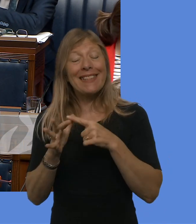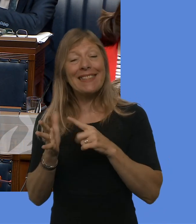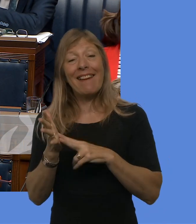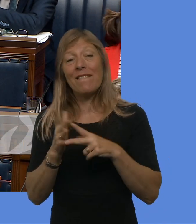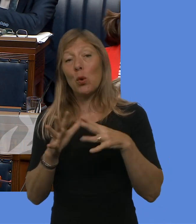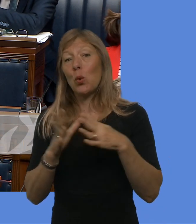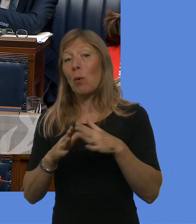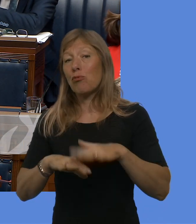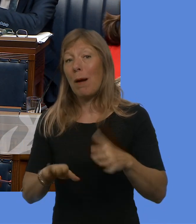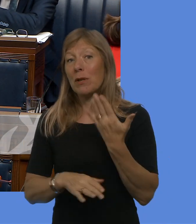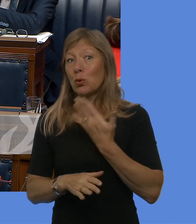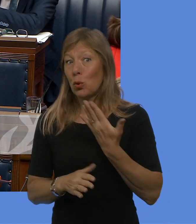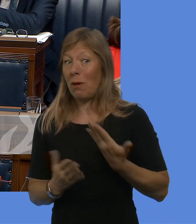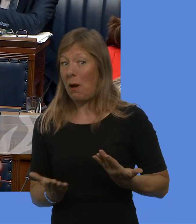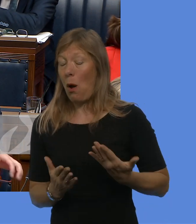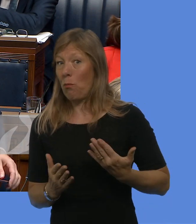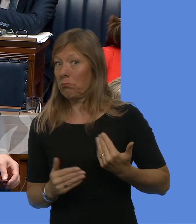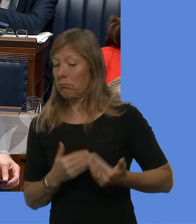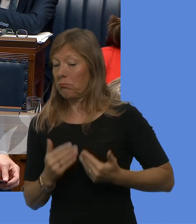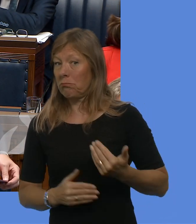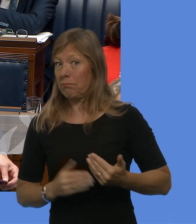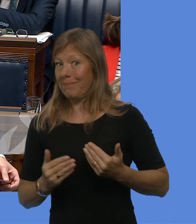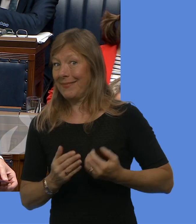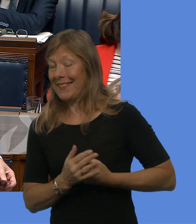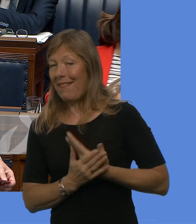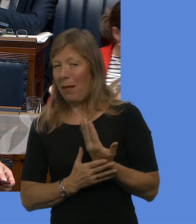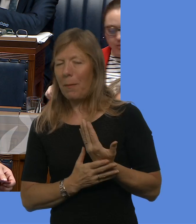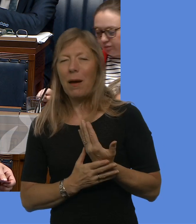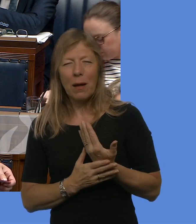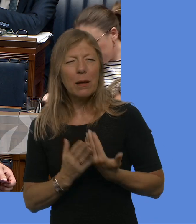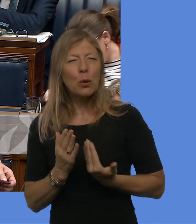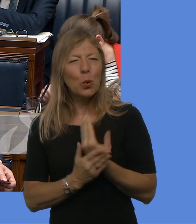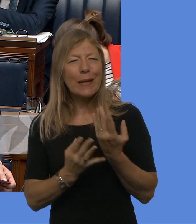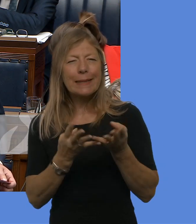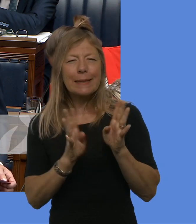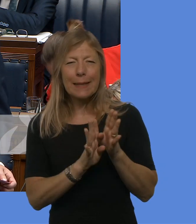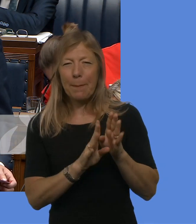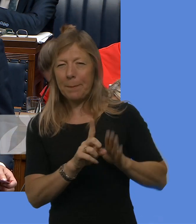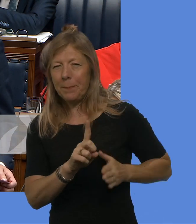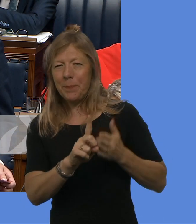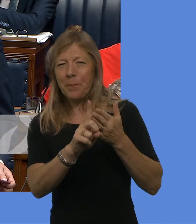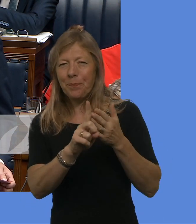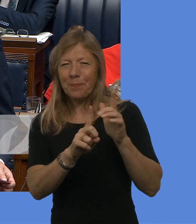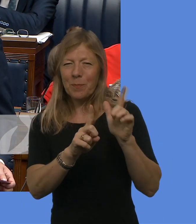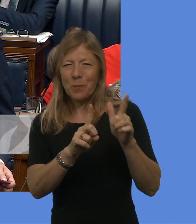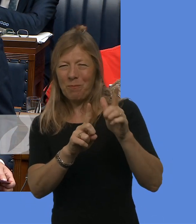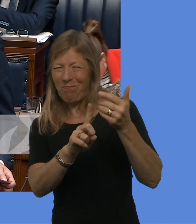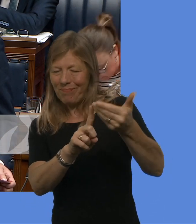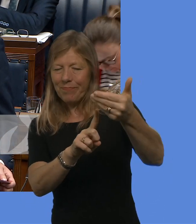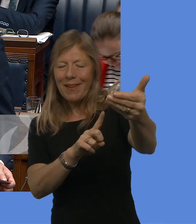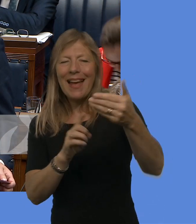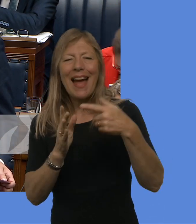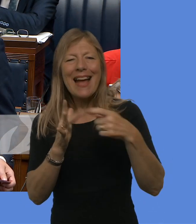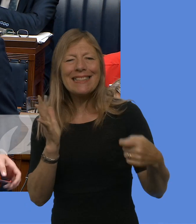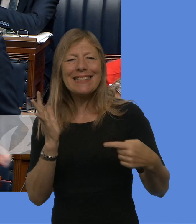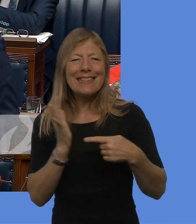team having been appointed for the project in November 2023. The ICT is currently undertaking a technical feasibility